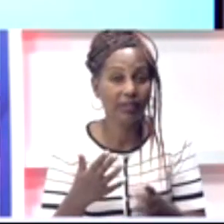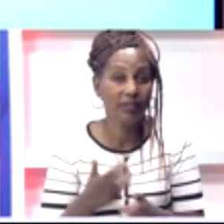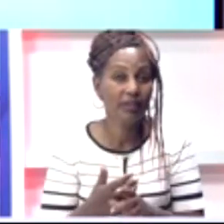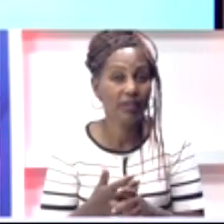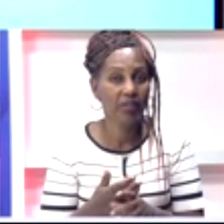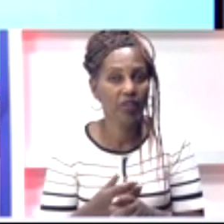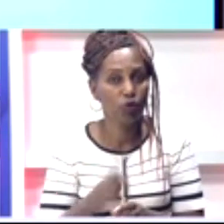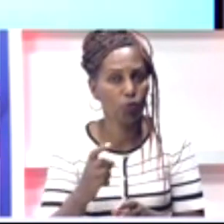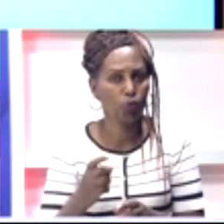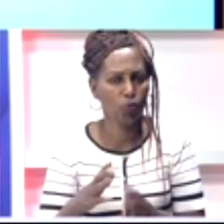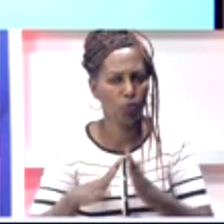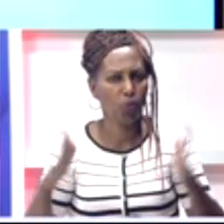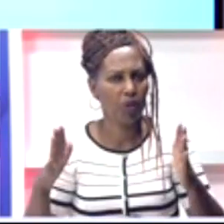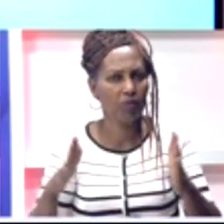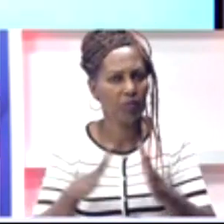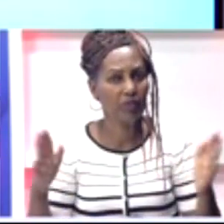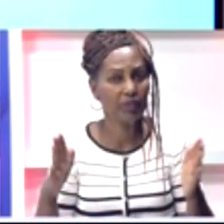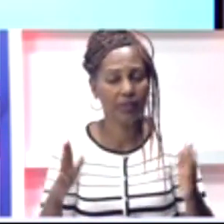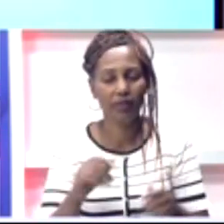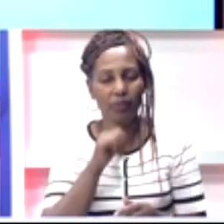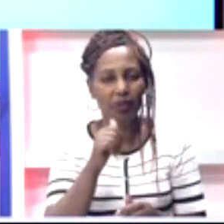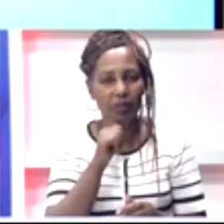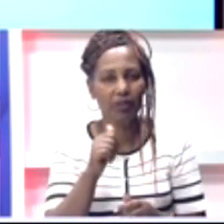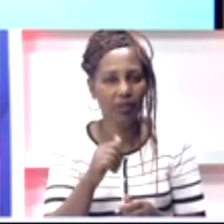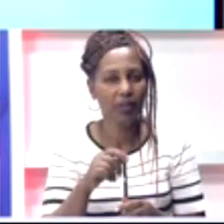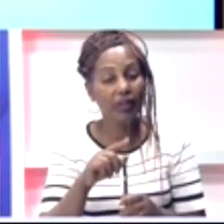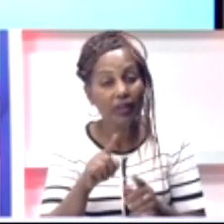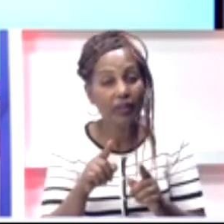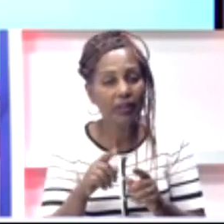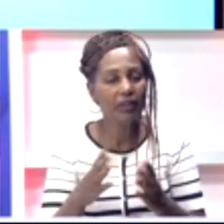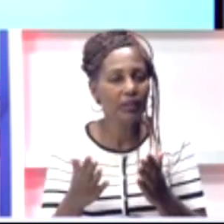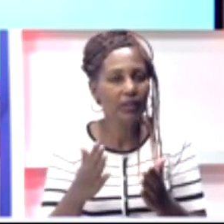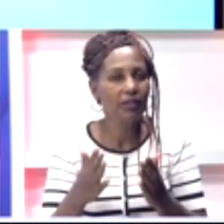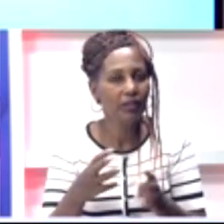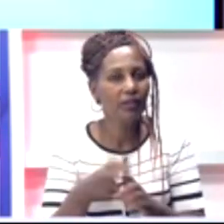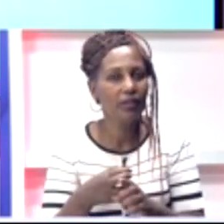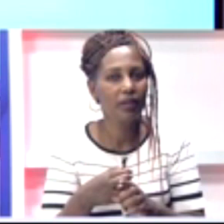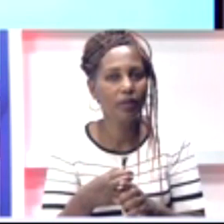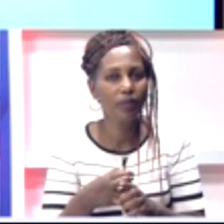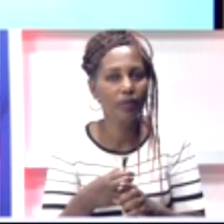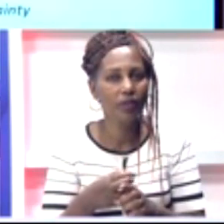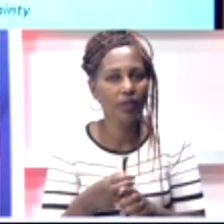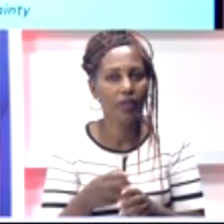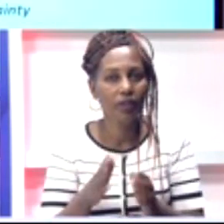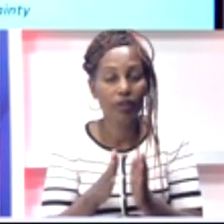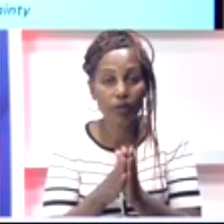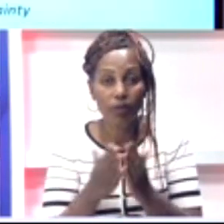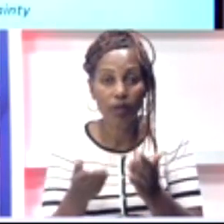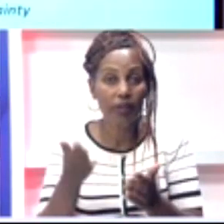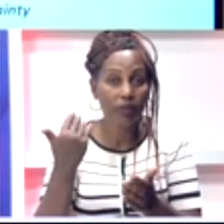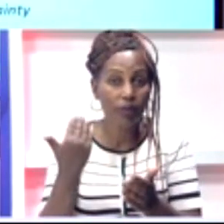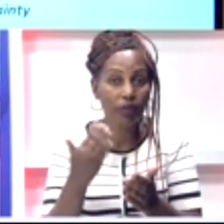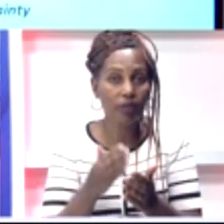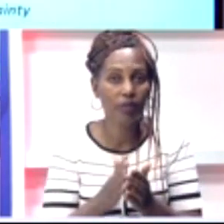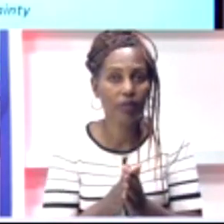much. It is only two questions. You can go back to your book or go back to your note, go back